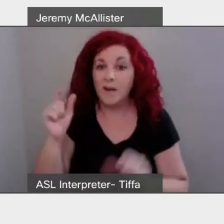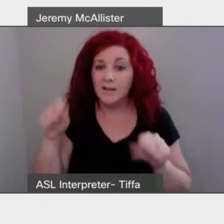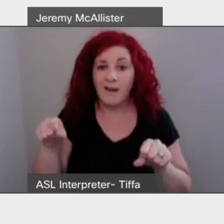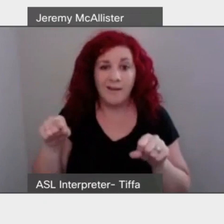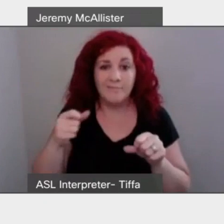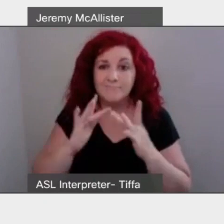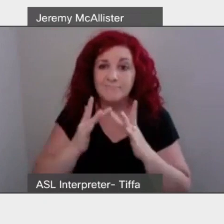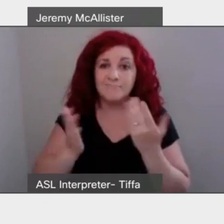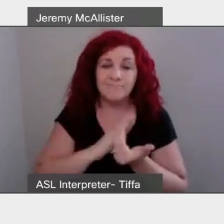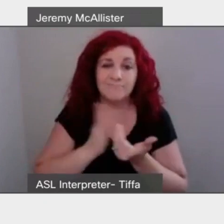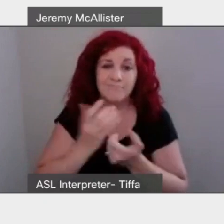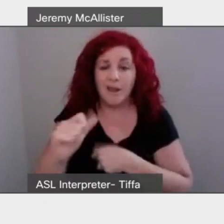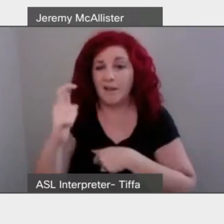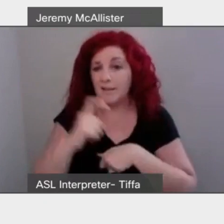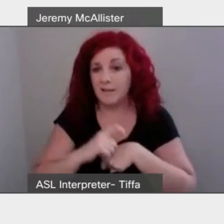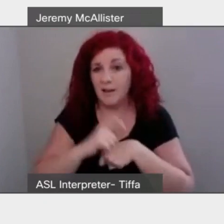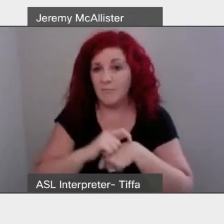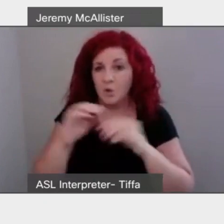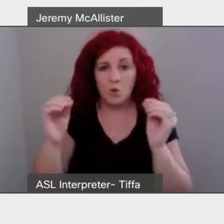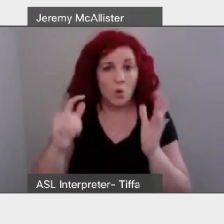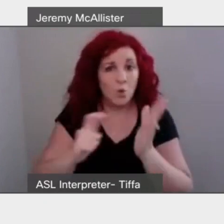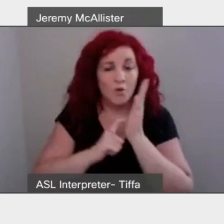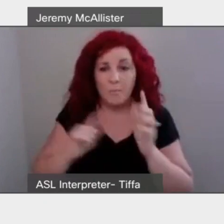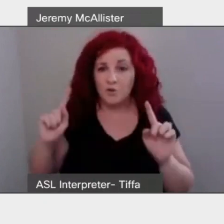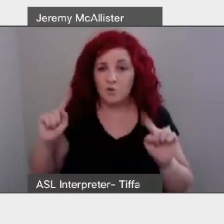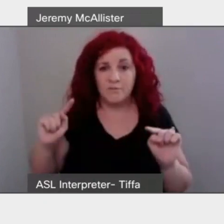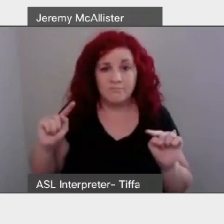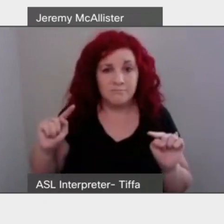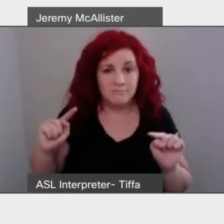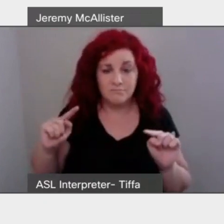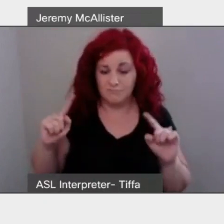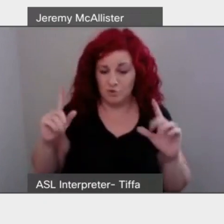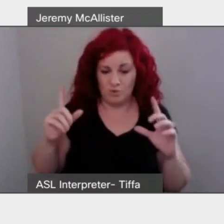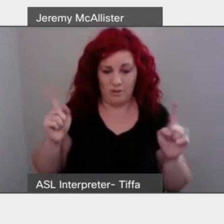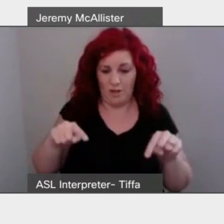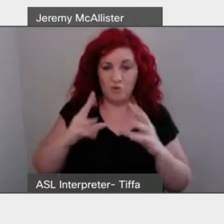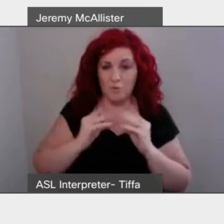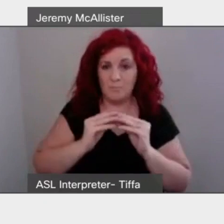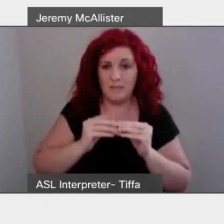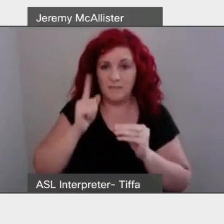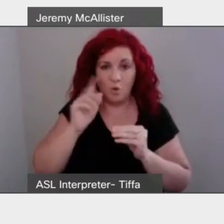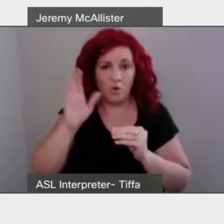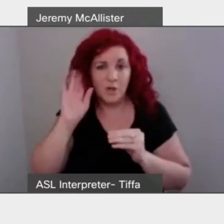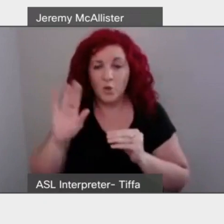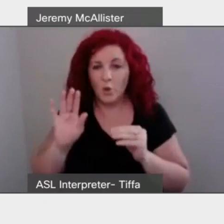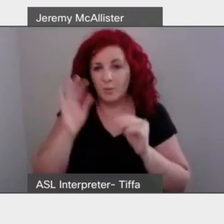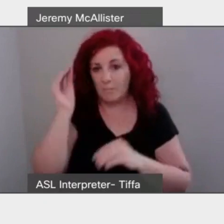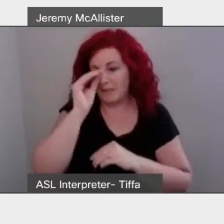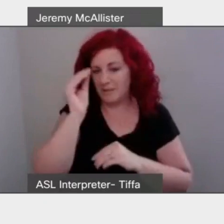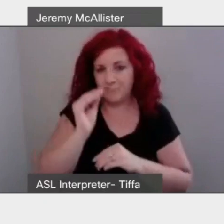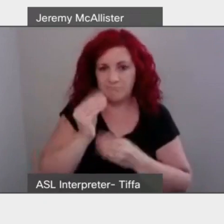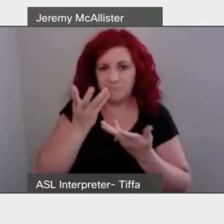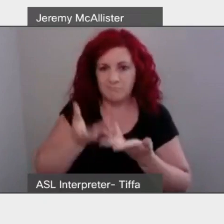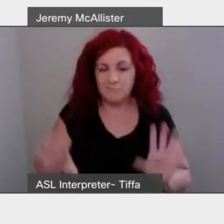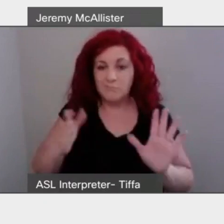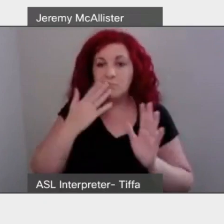online anytime. There's no requirement to attend one of these meetings to be heard. With that, thank you. We'll see you